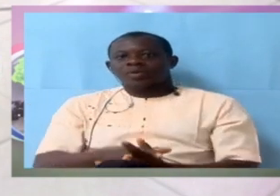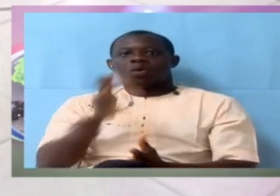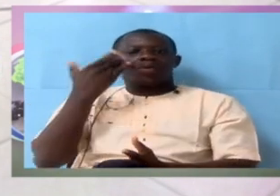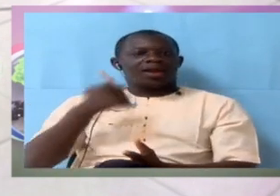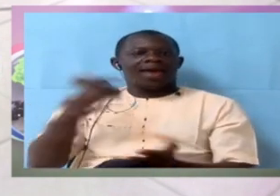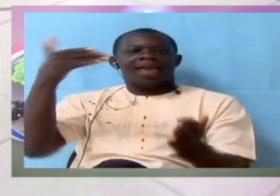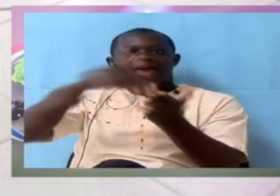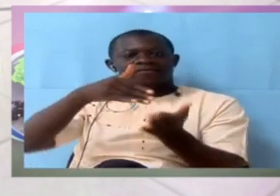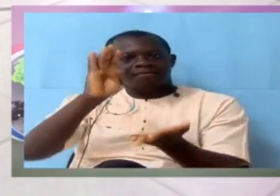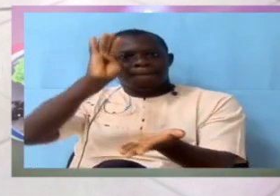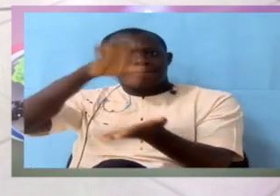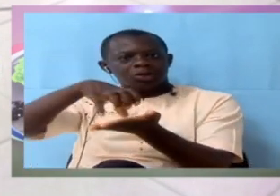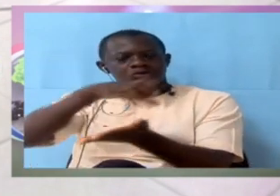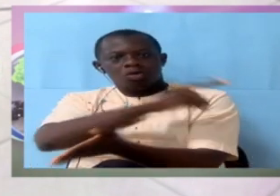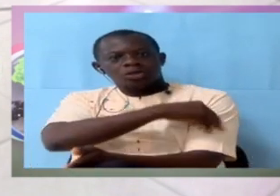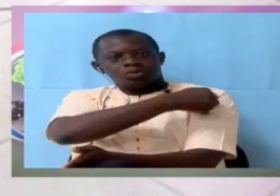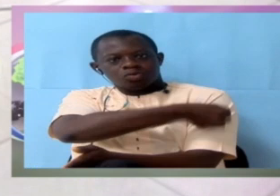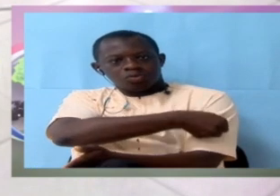When I went to Banjul,